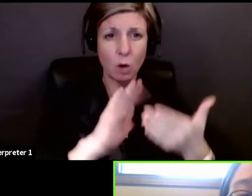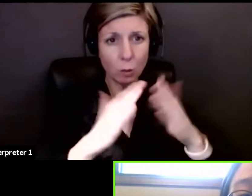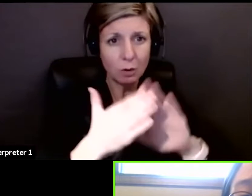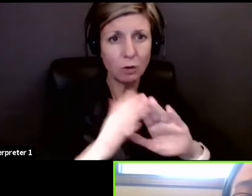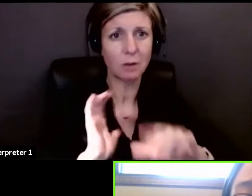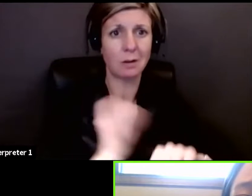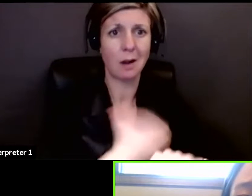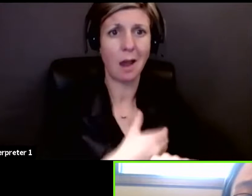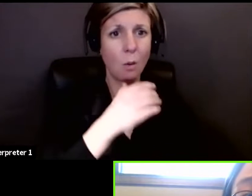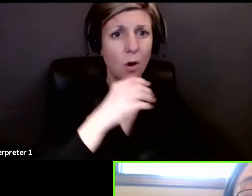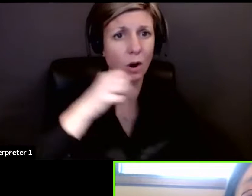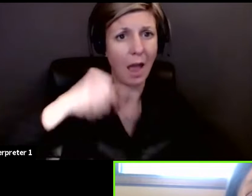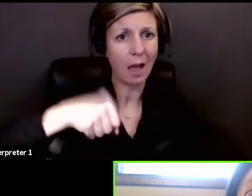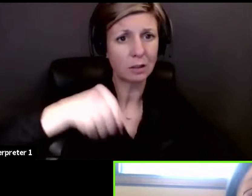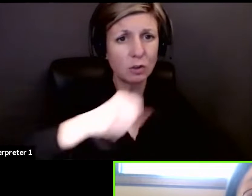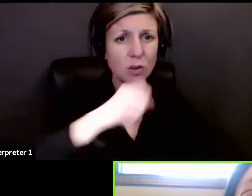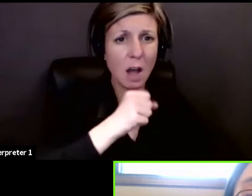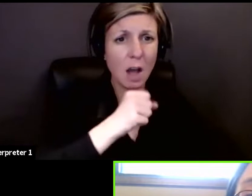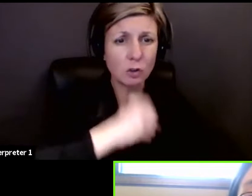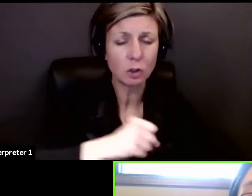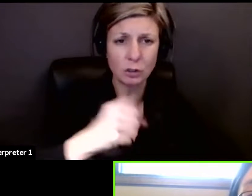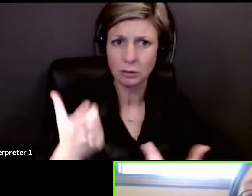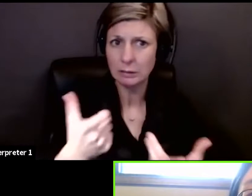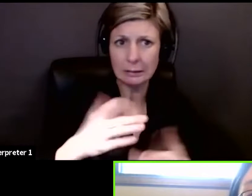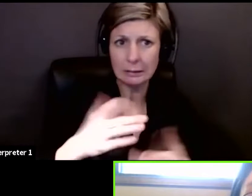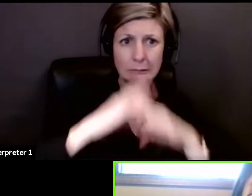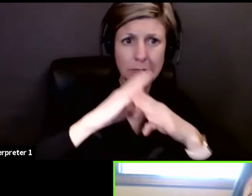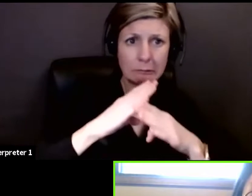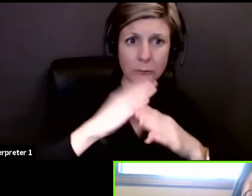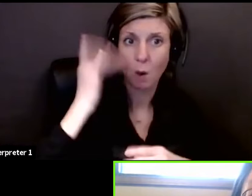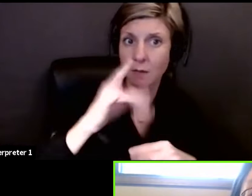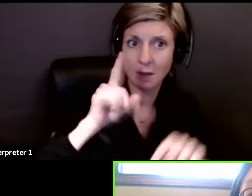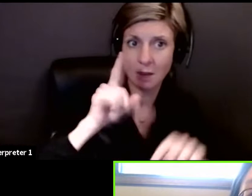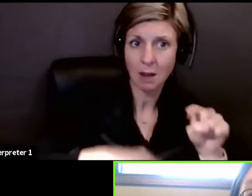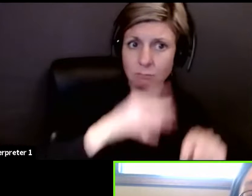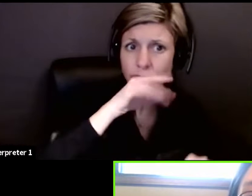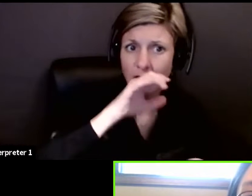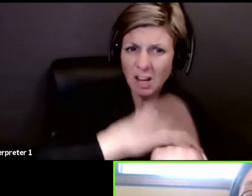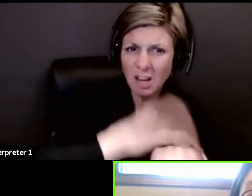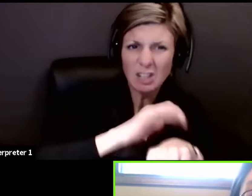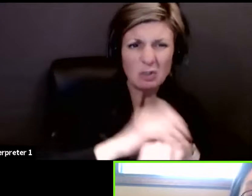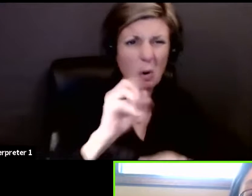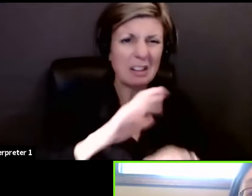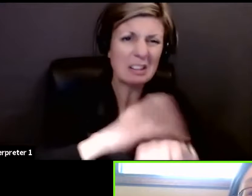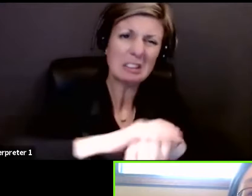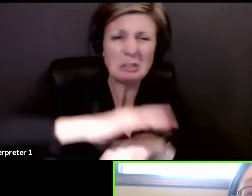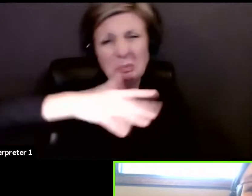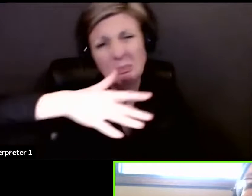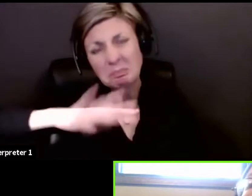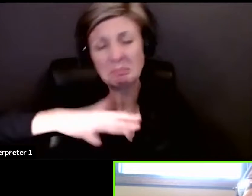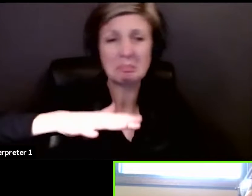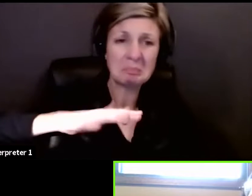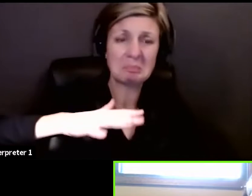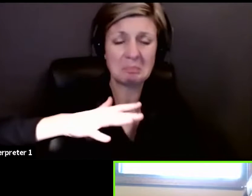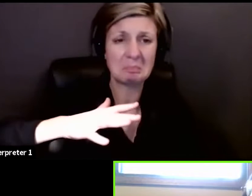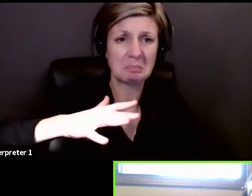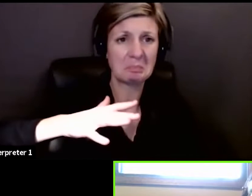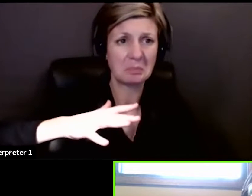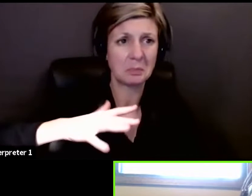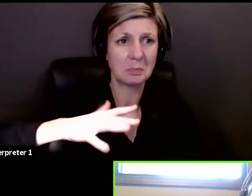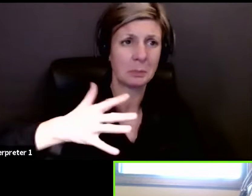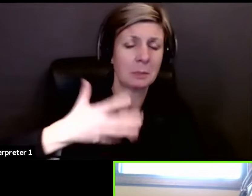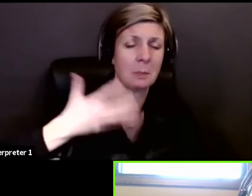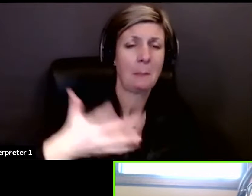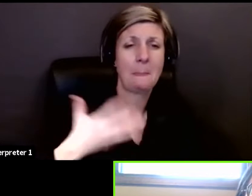that they have difficulty communicating in English, or they can't communicate in English at all, and they might not